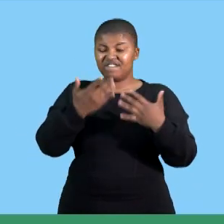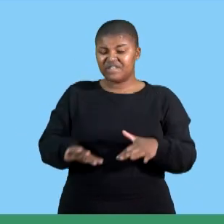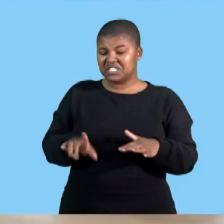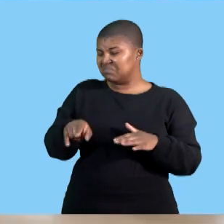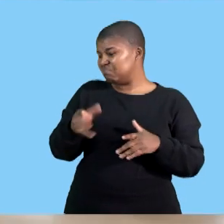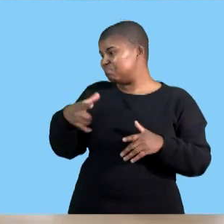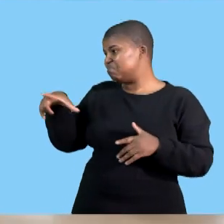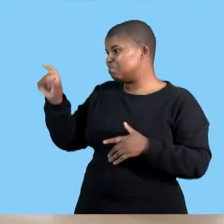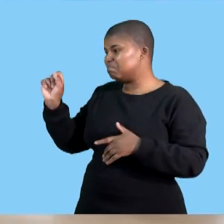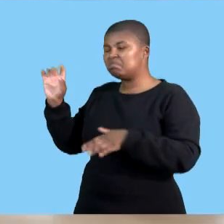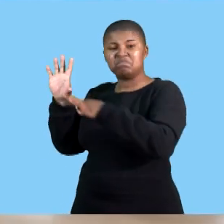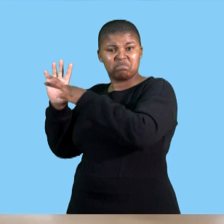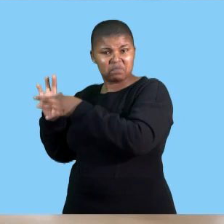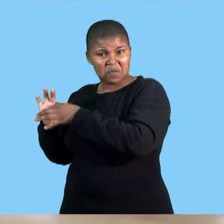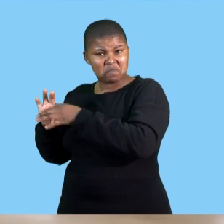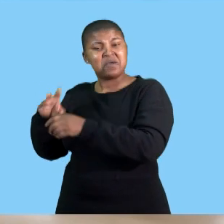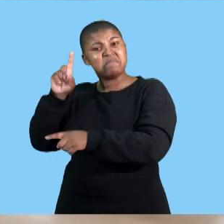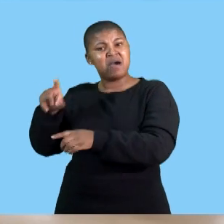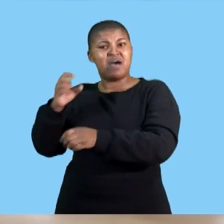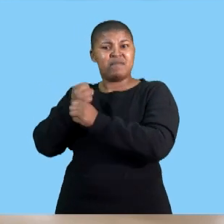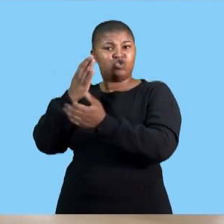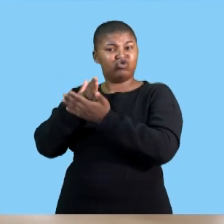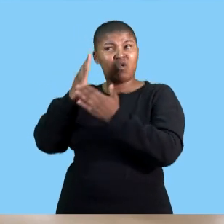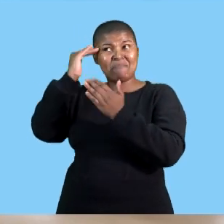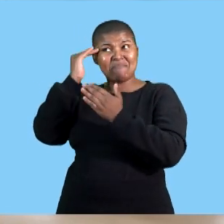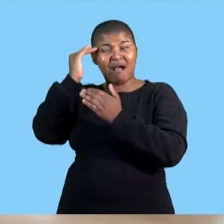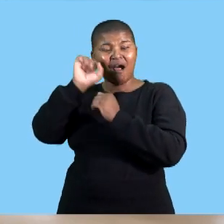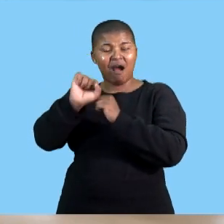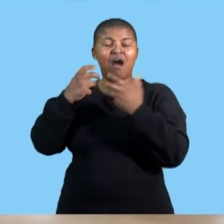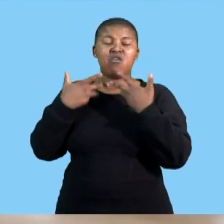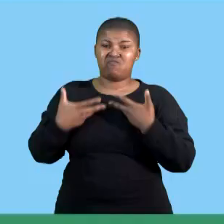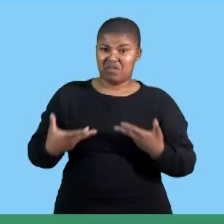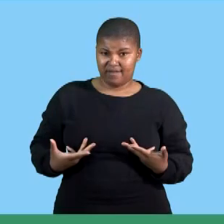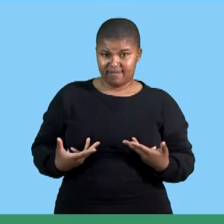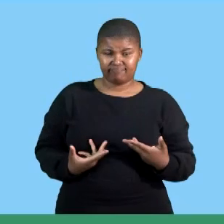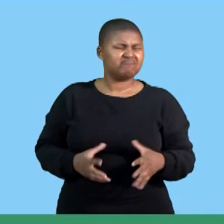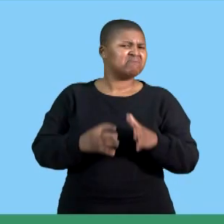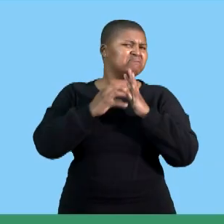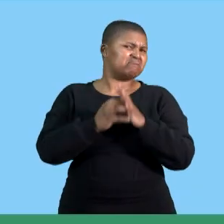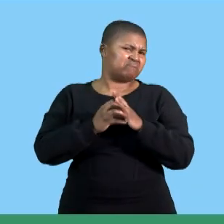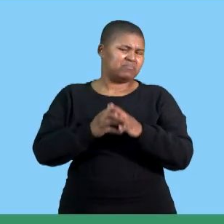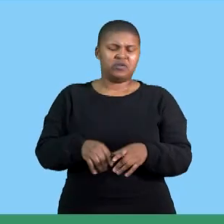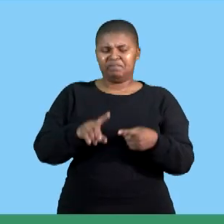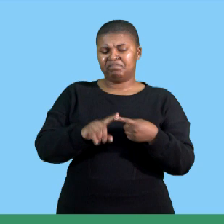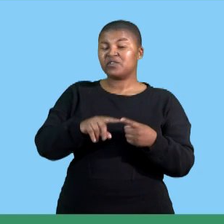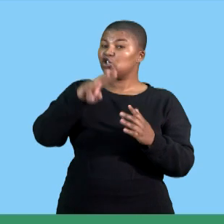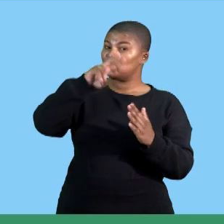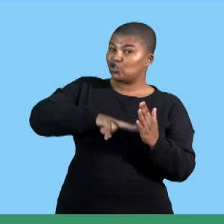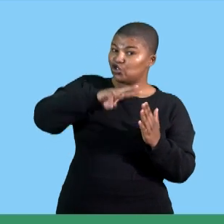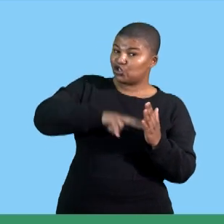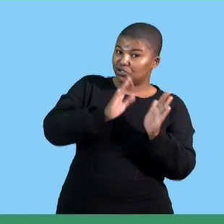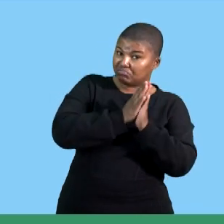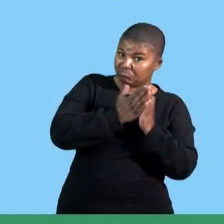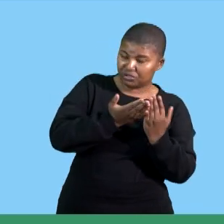that is going to make your mind to relax. Now, this might be reading a book or going to the gym or watching your